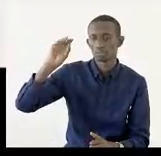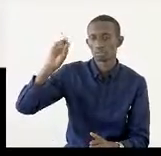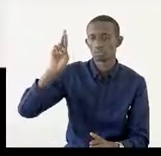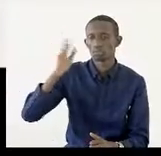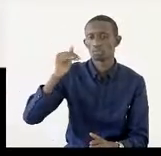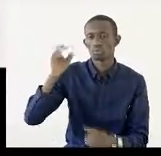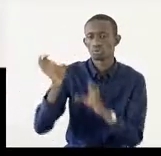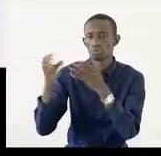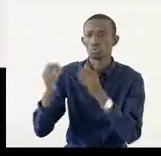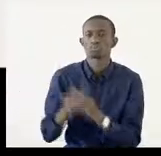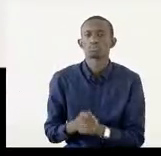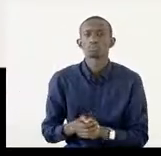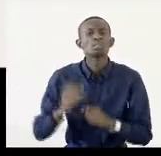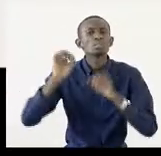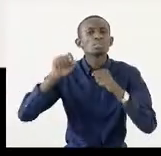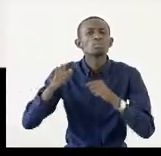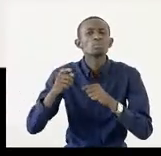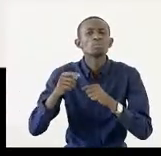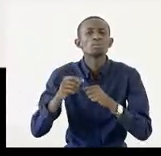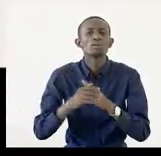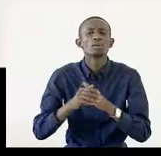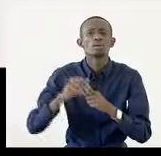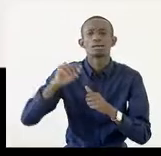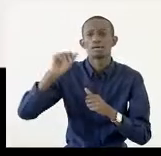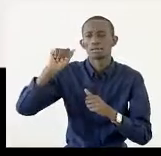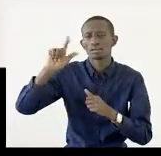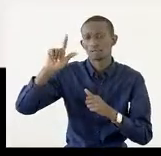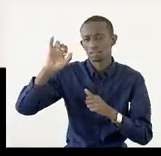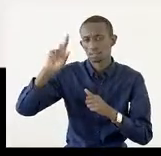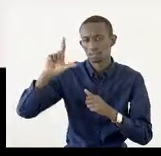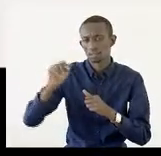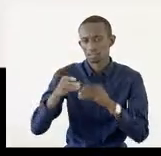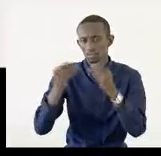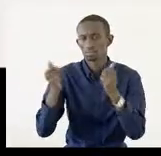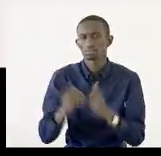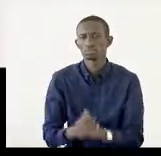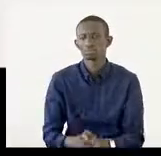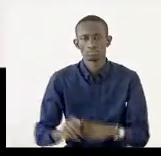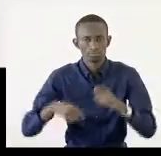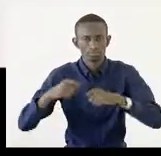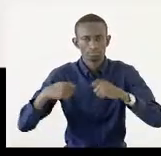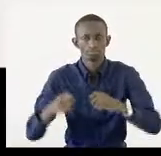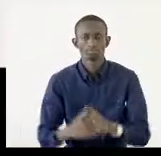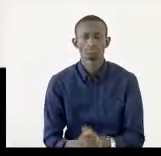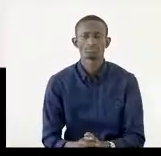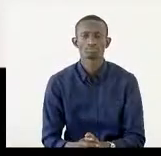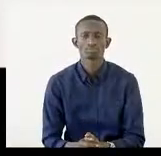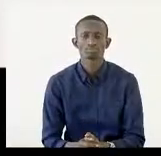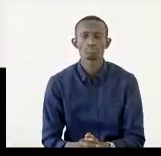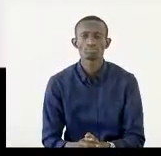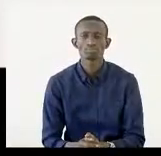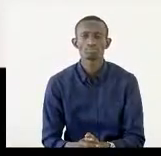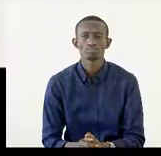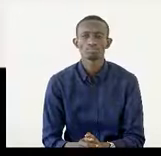number 4. Cannizzaro's reaction, this is oxidation reduction reactions, or